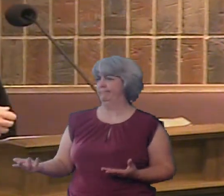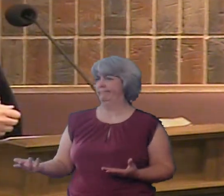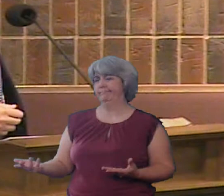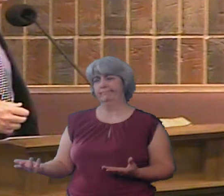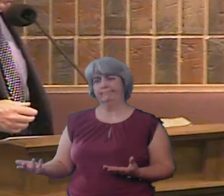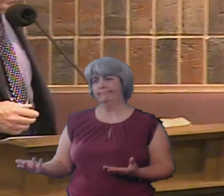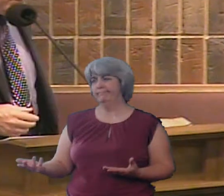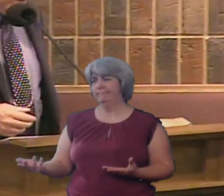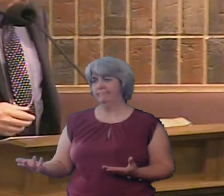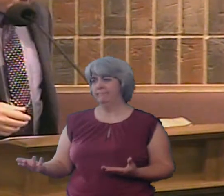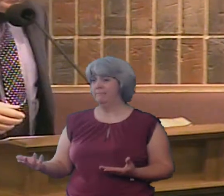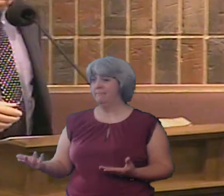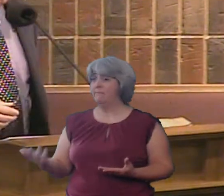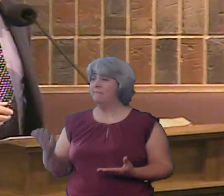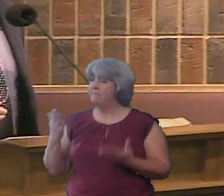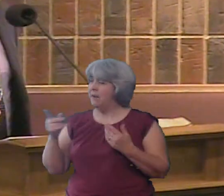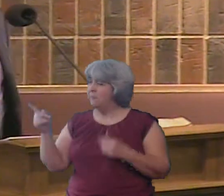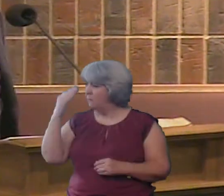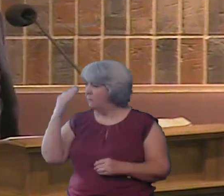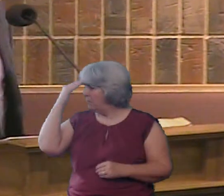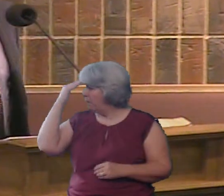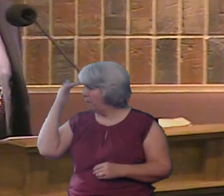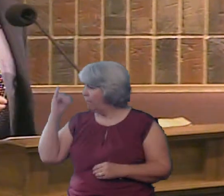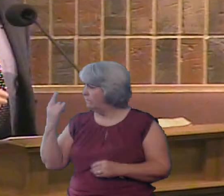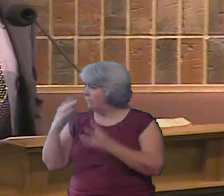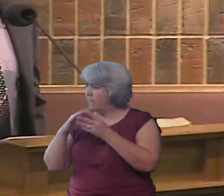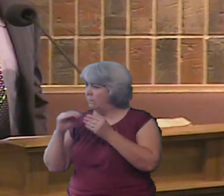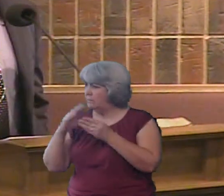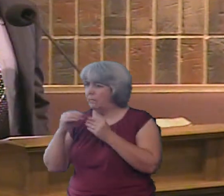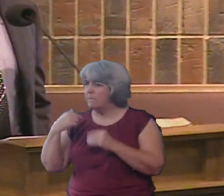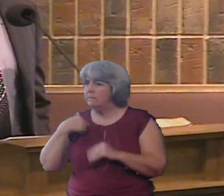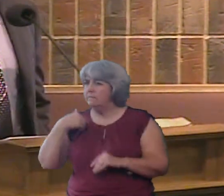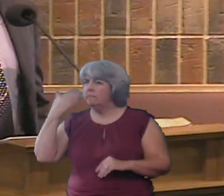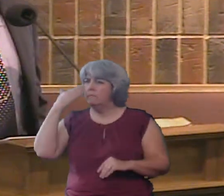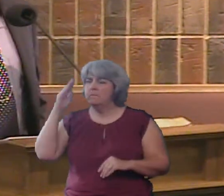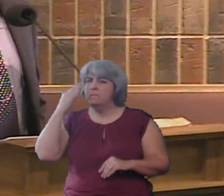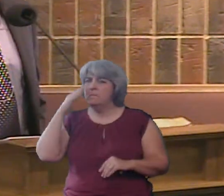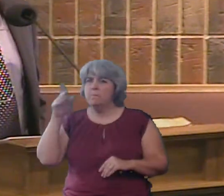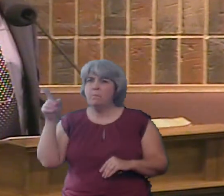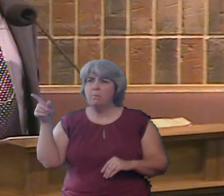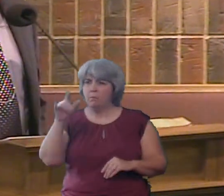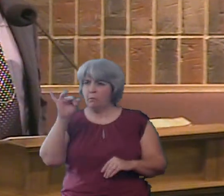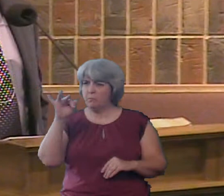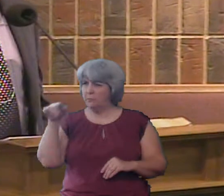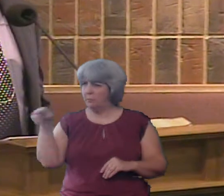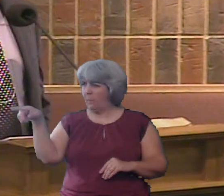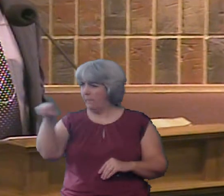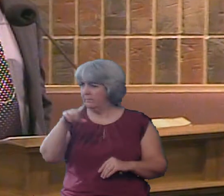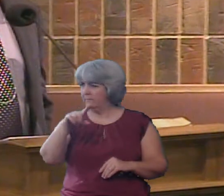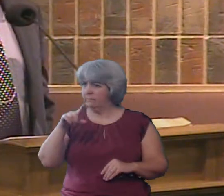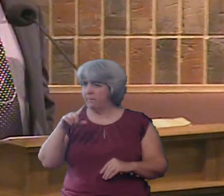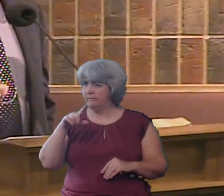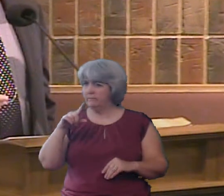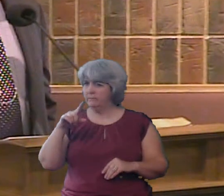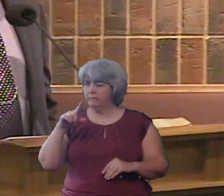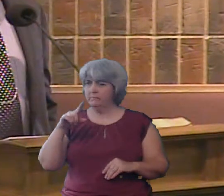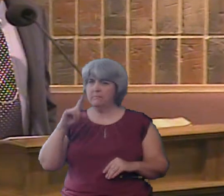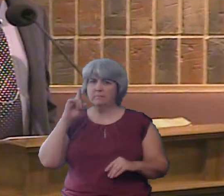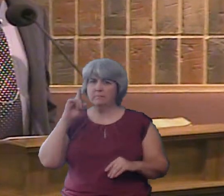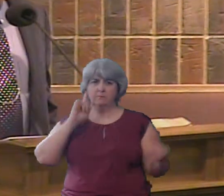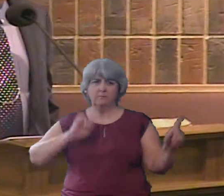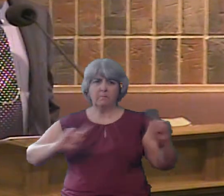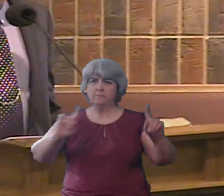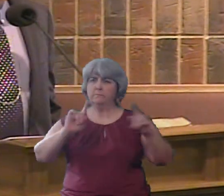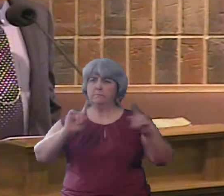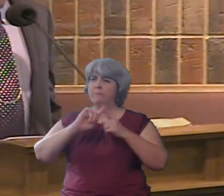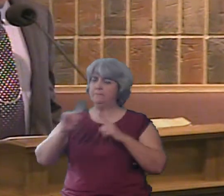Perhaps you know the story and perhaps not. I'm not sure to what degree it's been talked about over the broadcast airwaves, but I've been watching